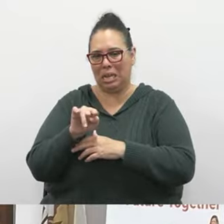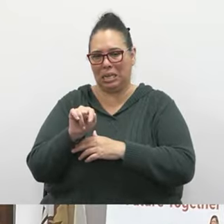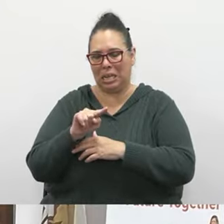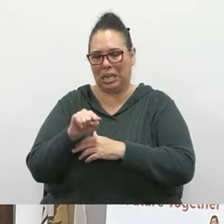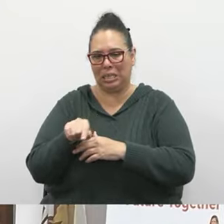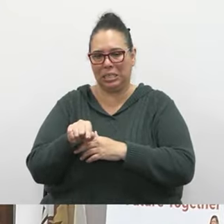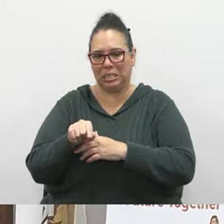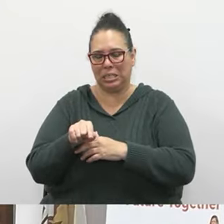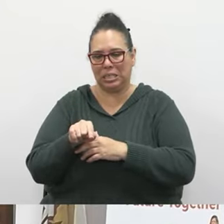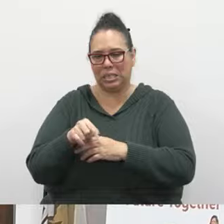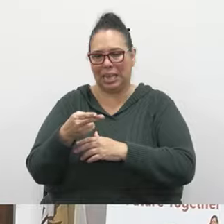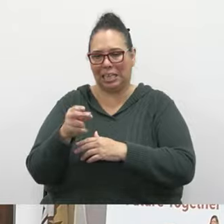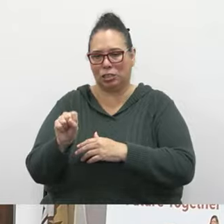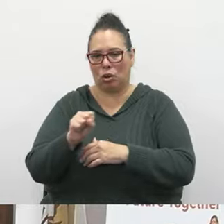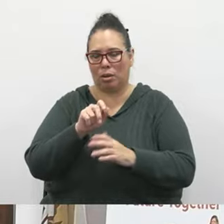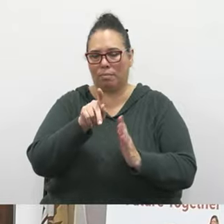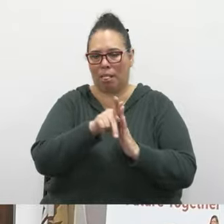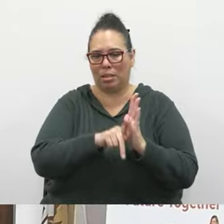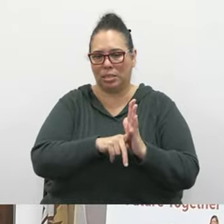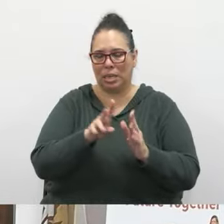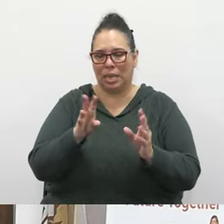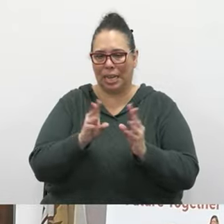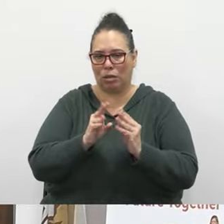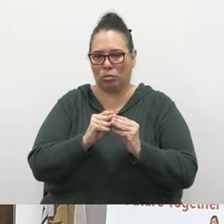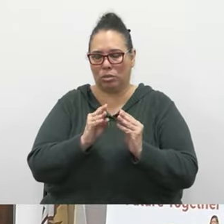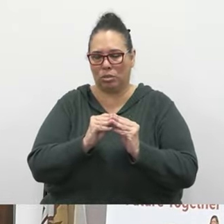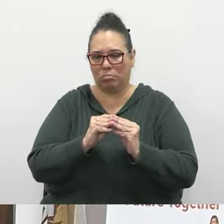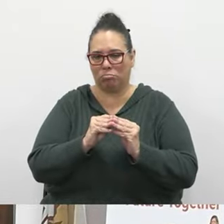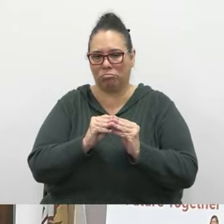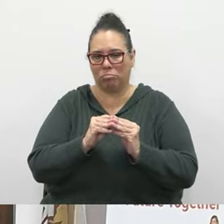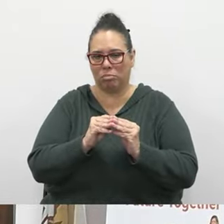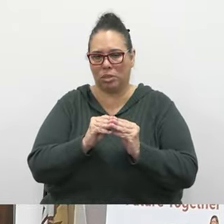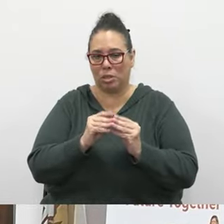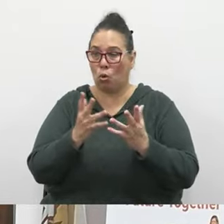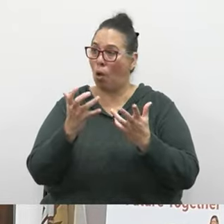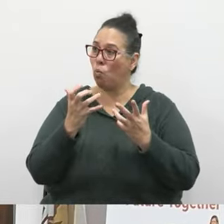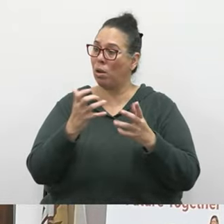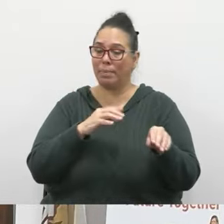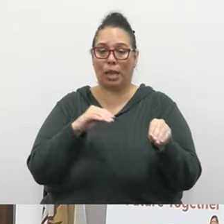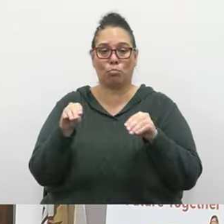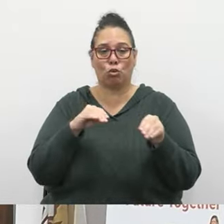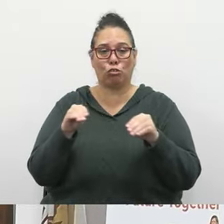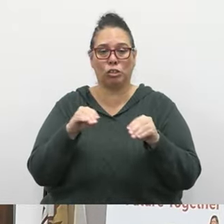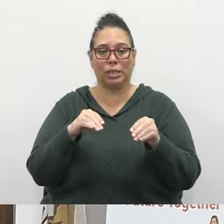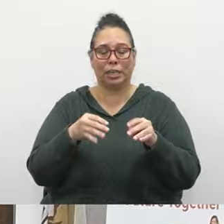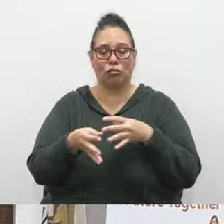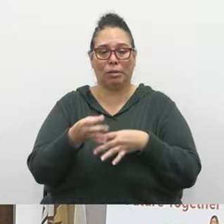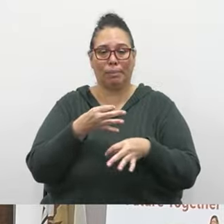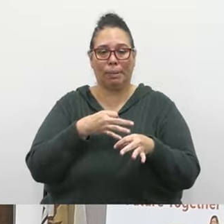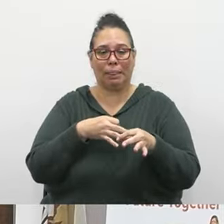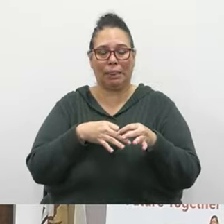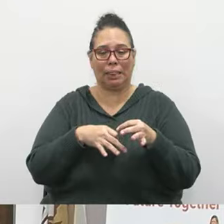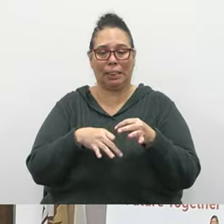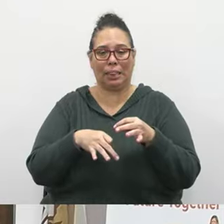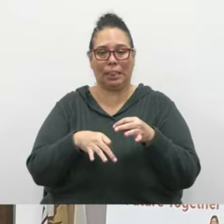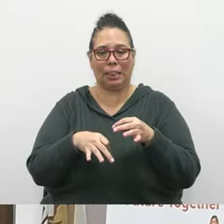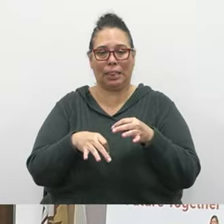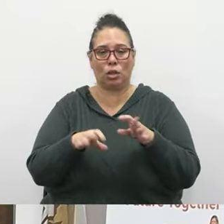Start Policy Council Educare Advisory Board. All right, so I'd like to make a motion to replace.